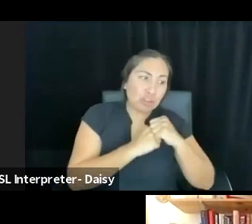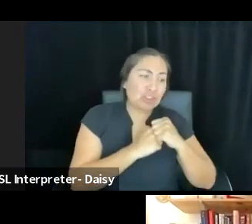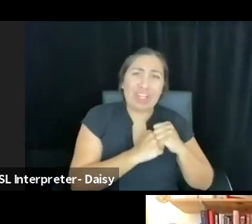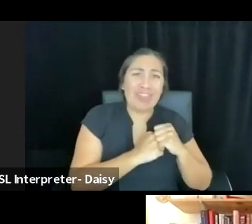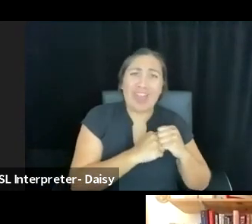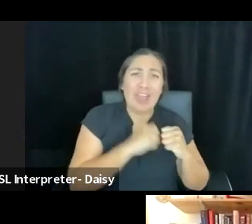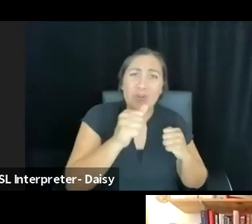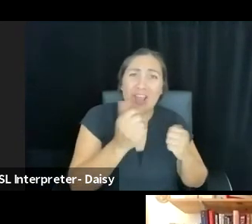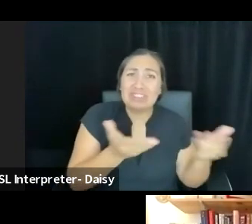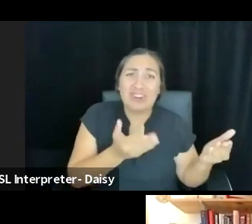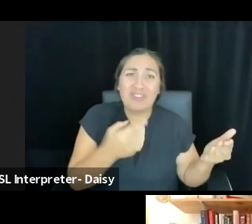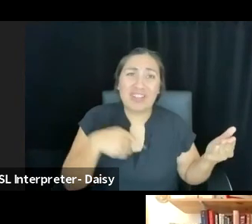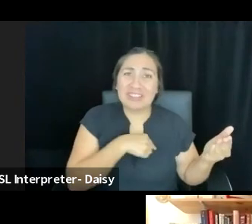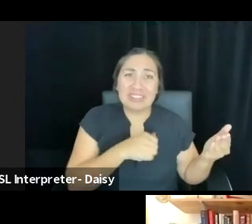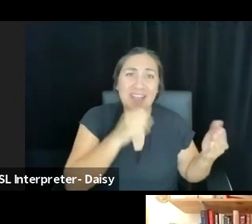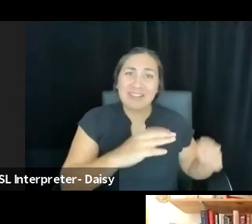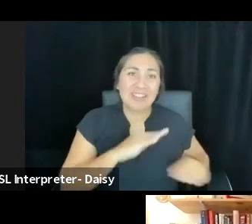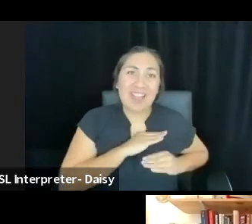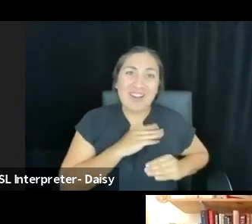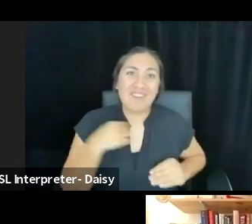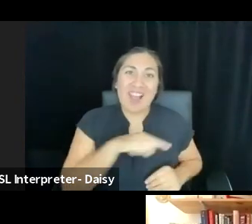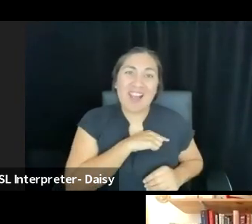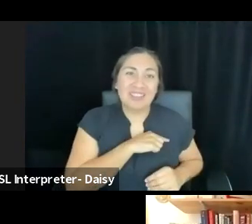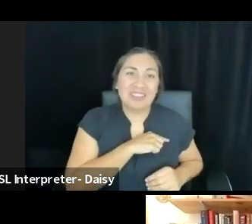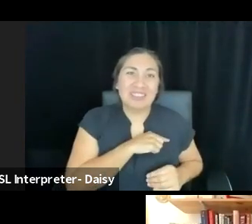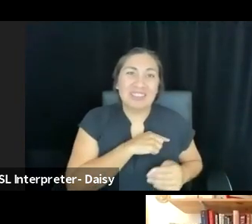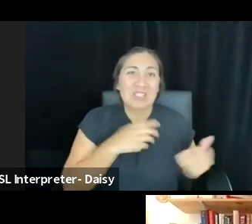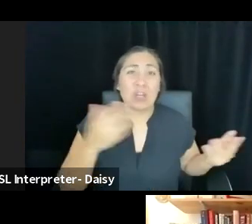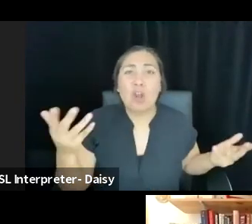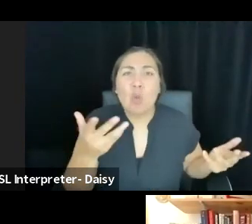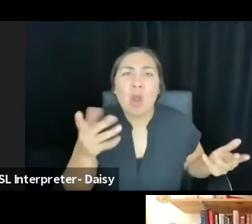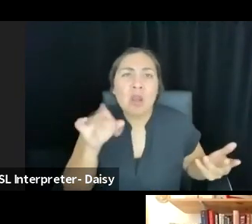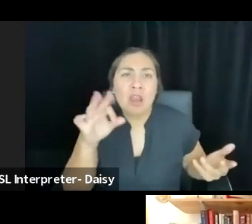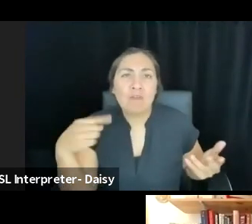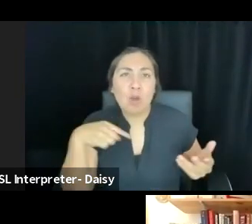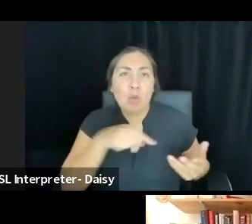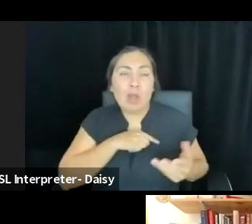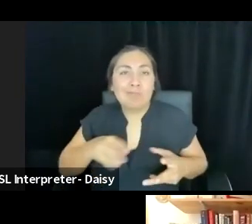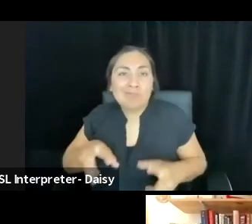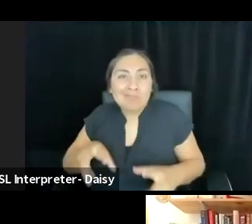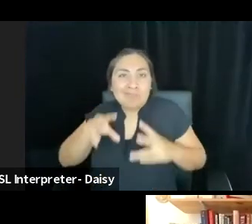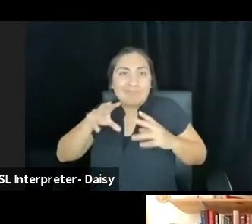so long? What if we embraced the, I don't know what comes next?